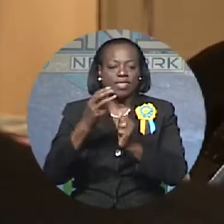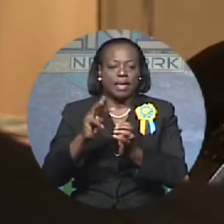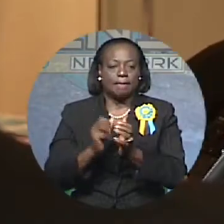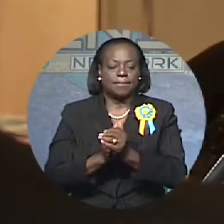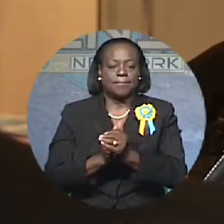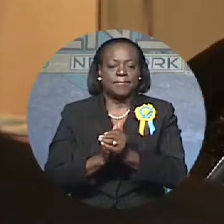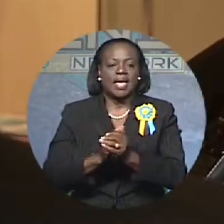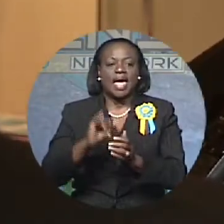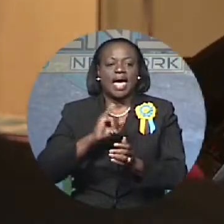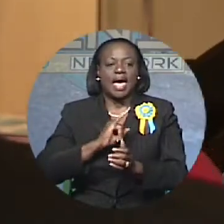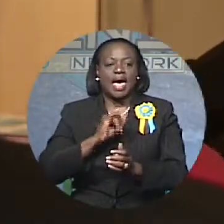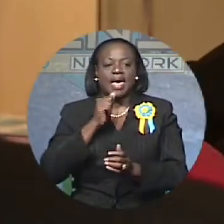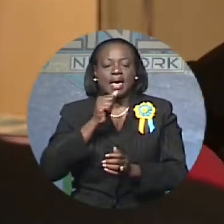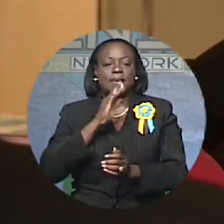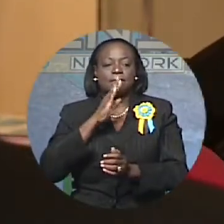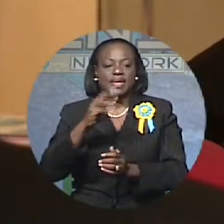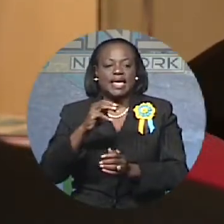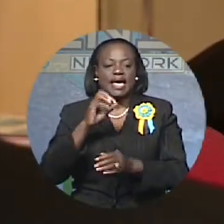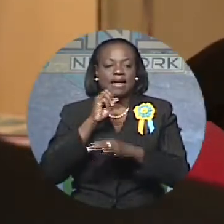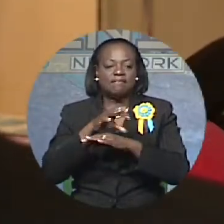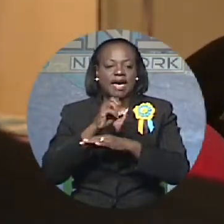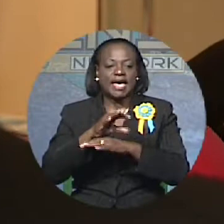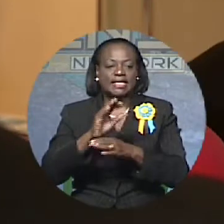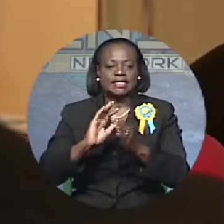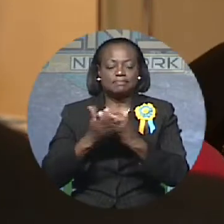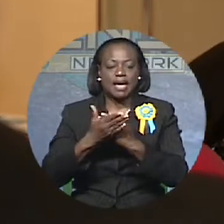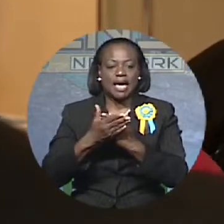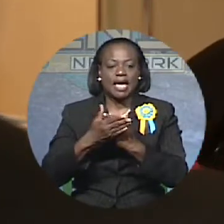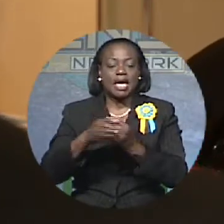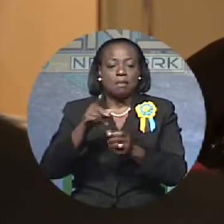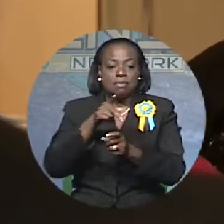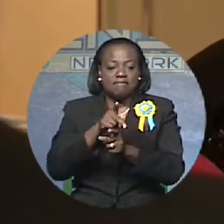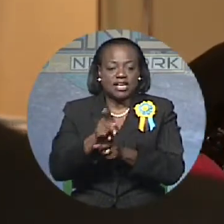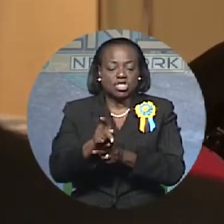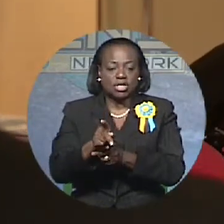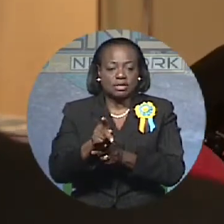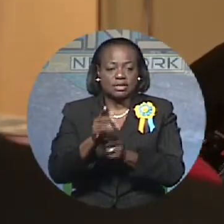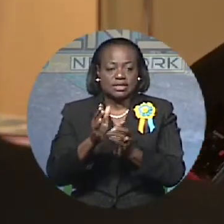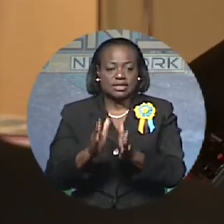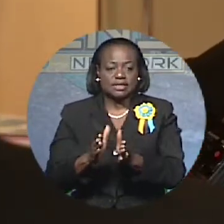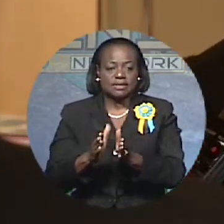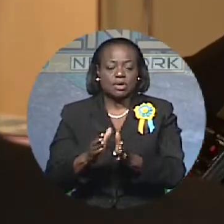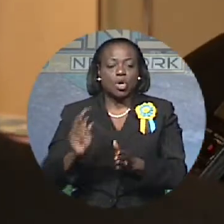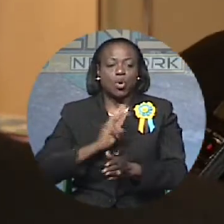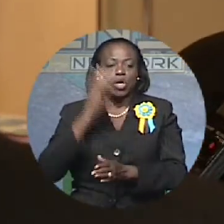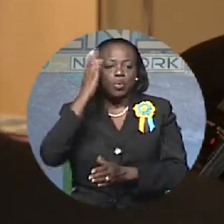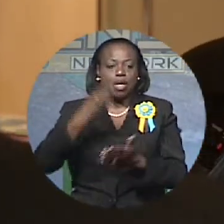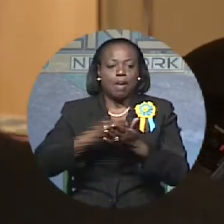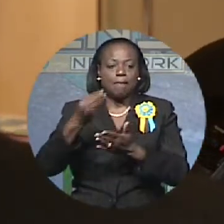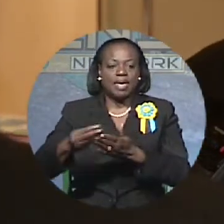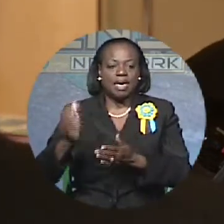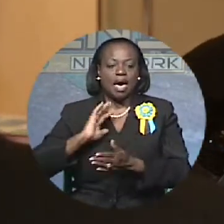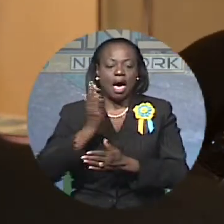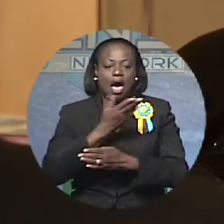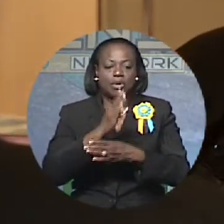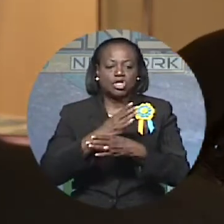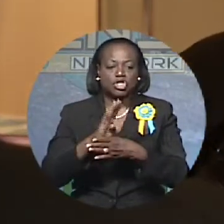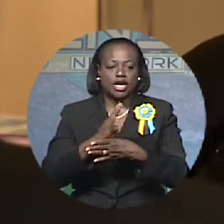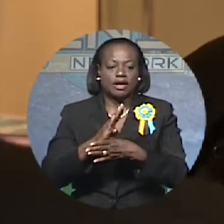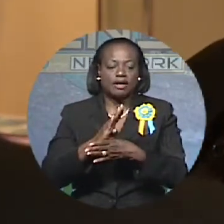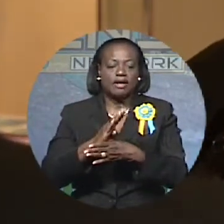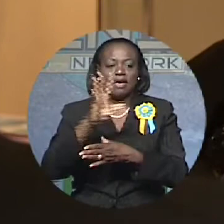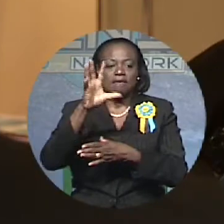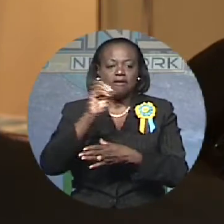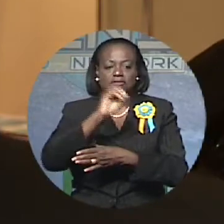was being advised by professionals, and the agreement clearly provided we would pay our due share, 50% of